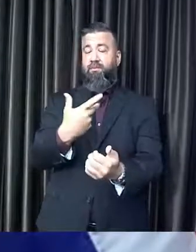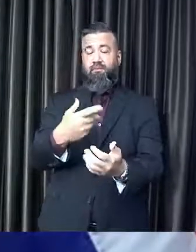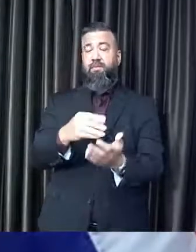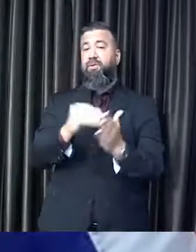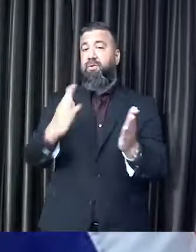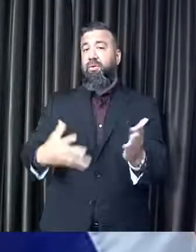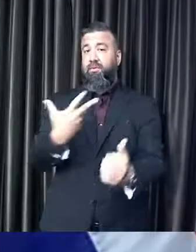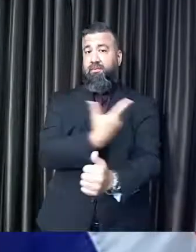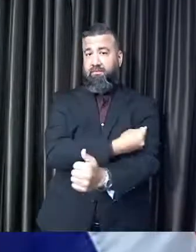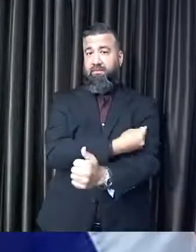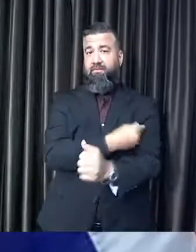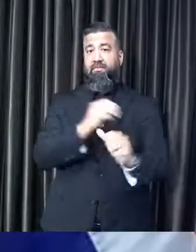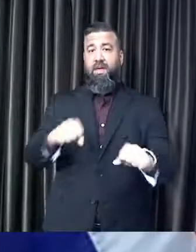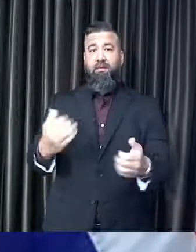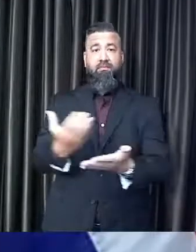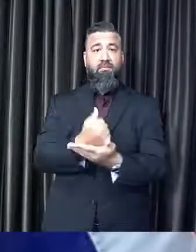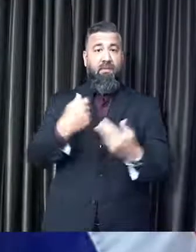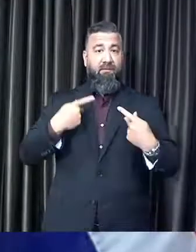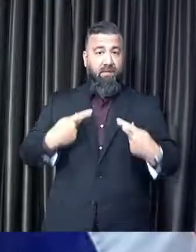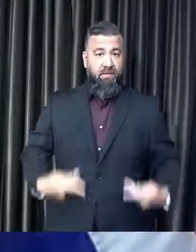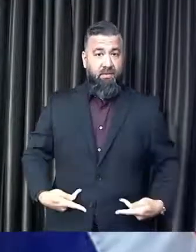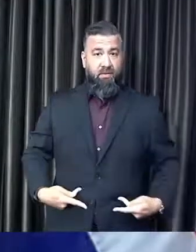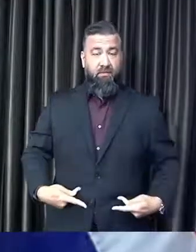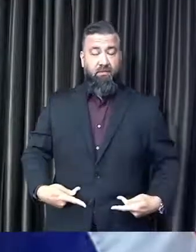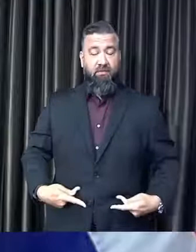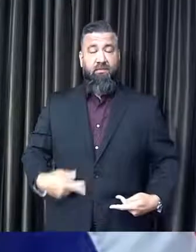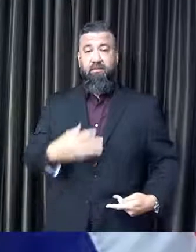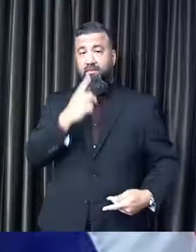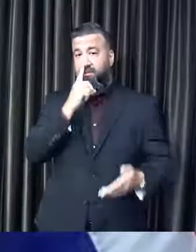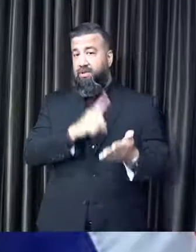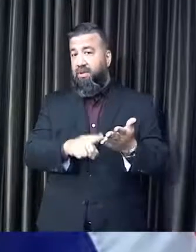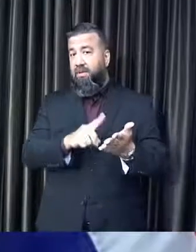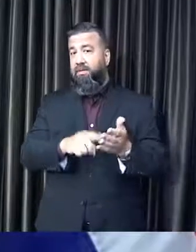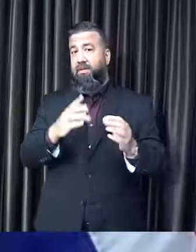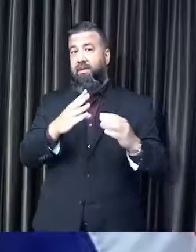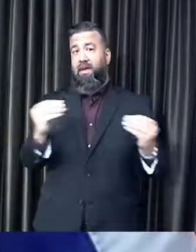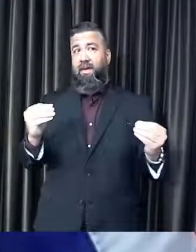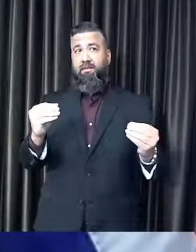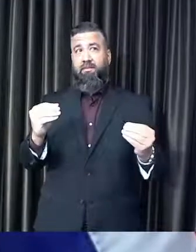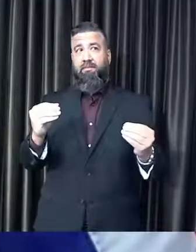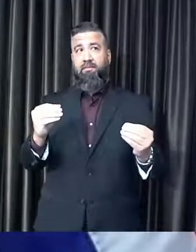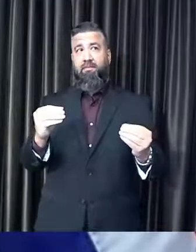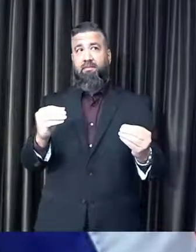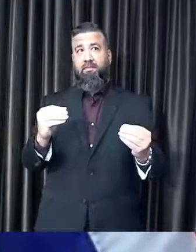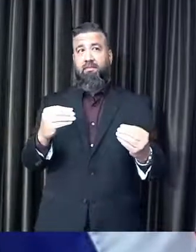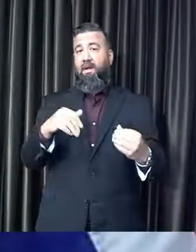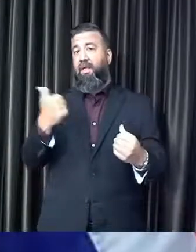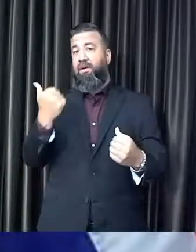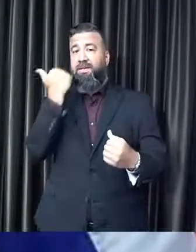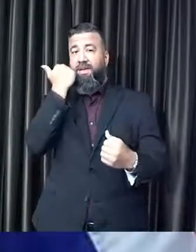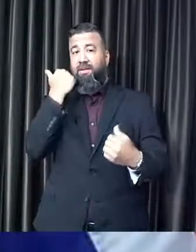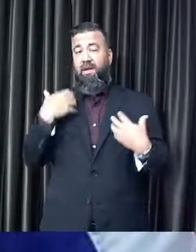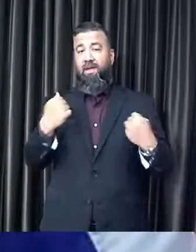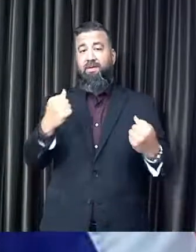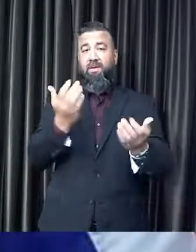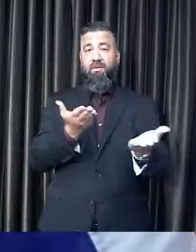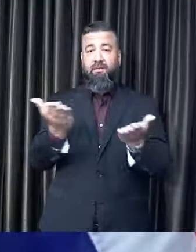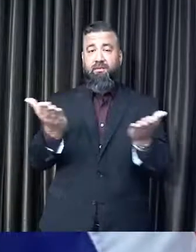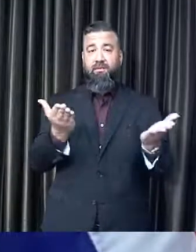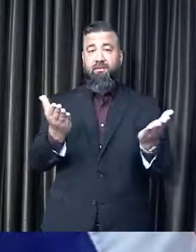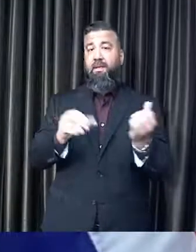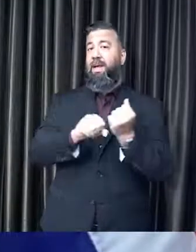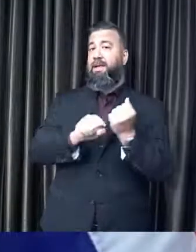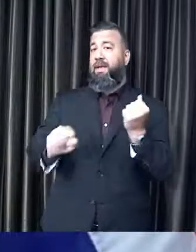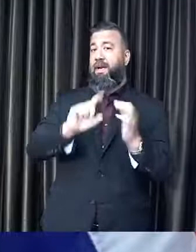receive physicals and dental health services at each location, and extended and weekend hours will be offered to make it easier for